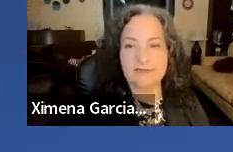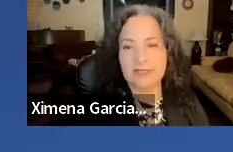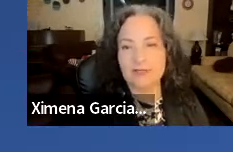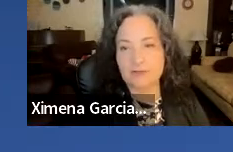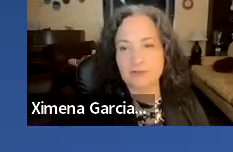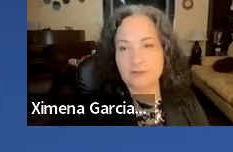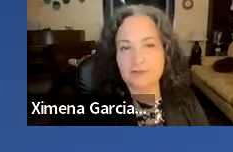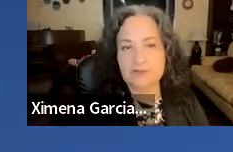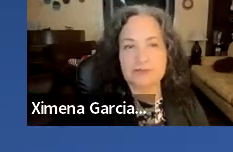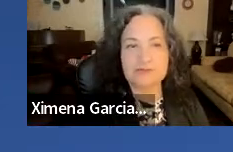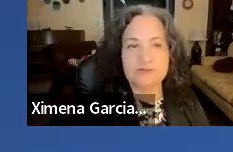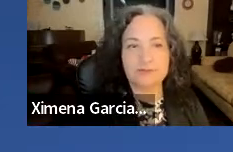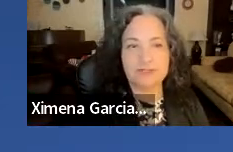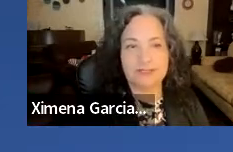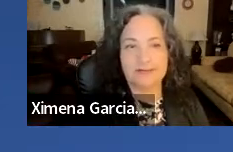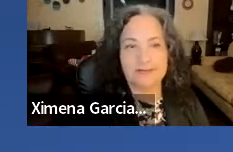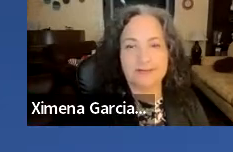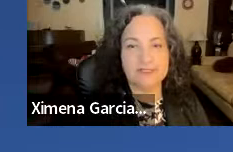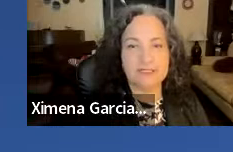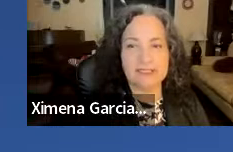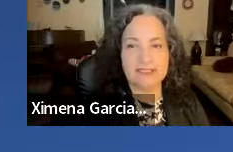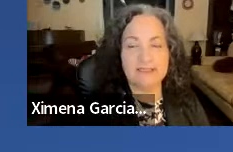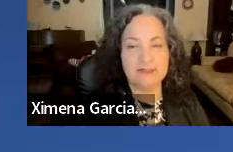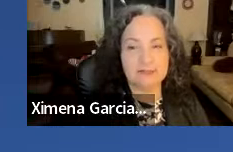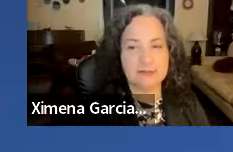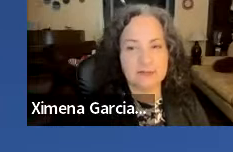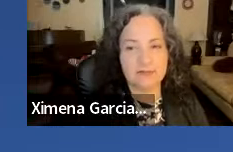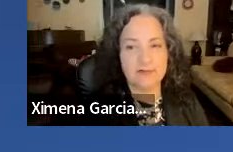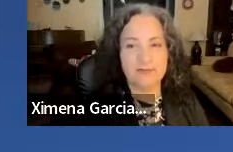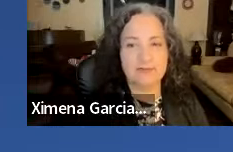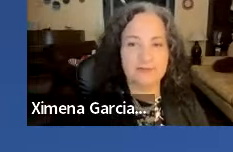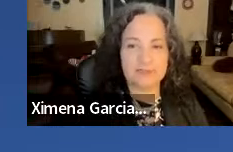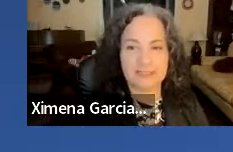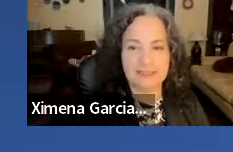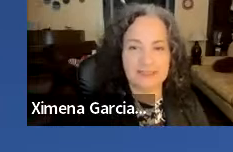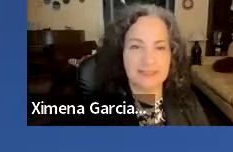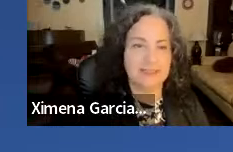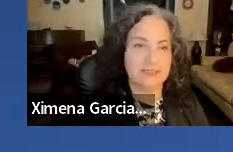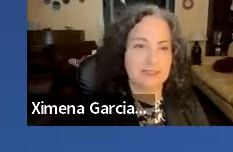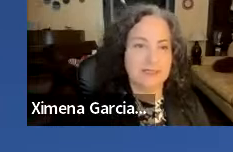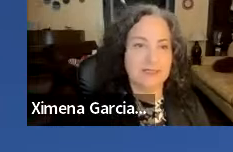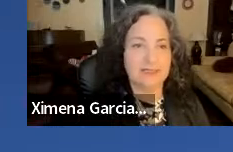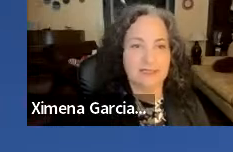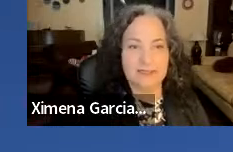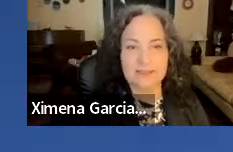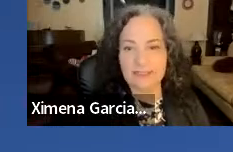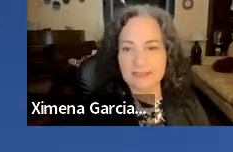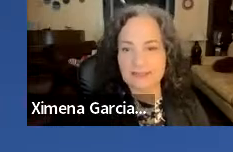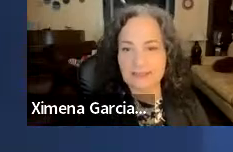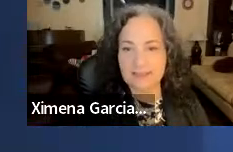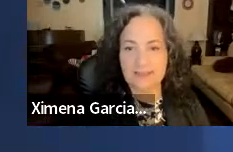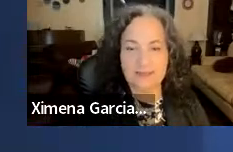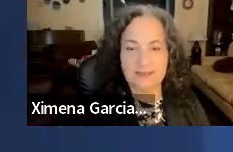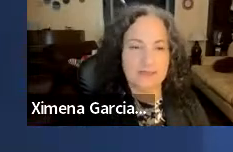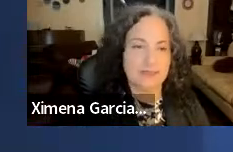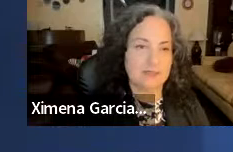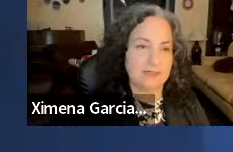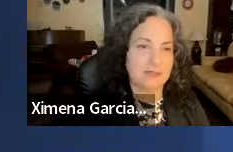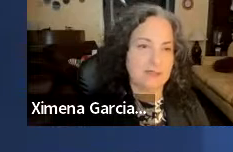this FAQ sheet that's also available from CDC. Next